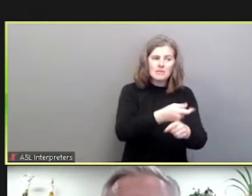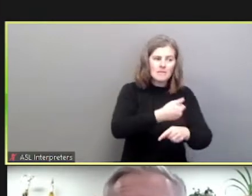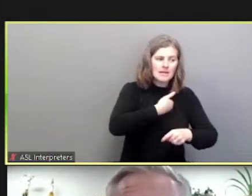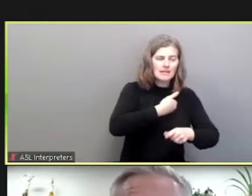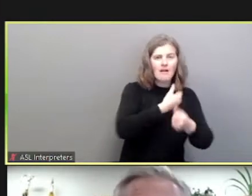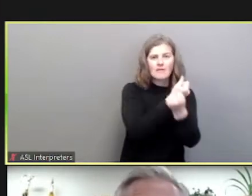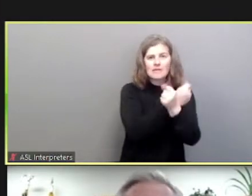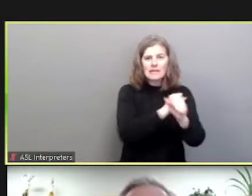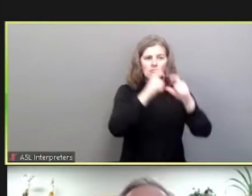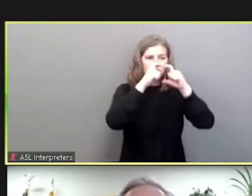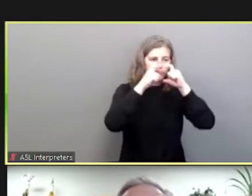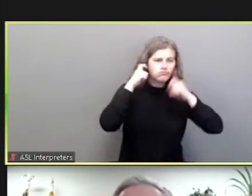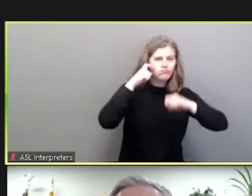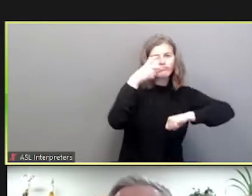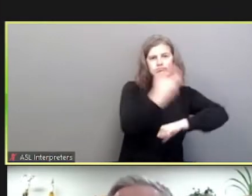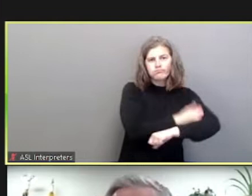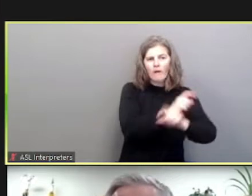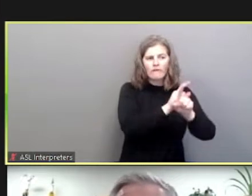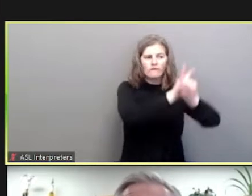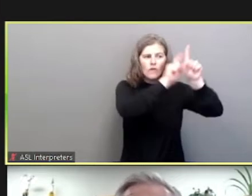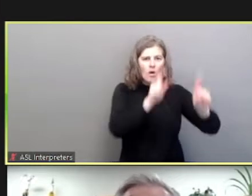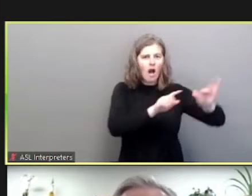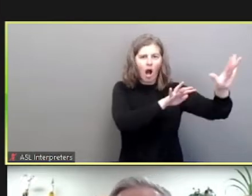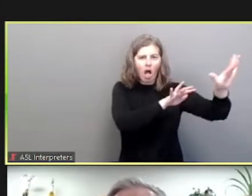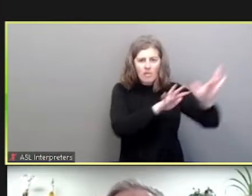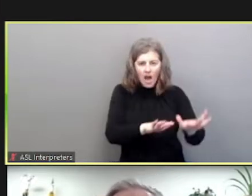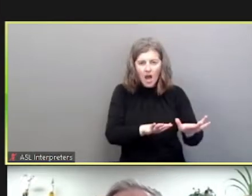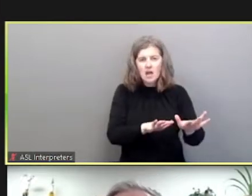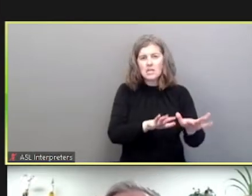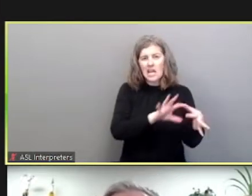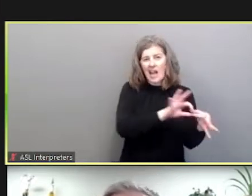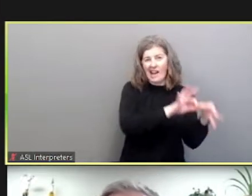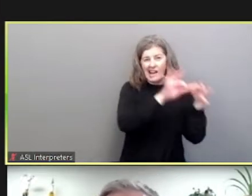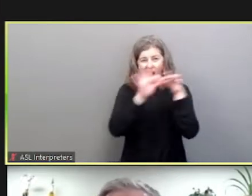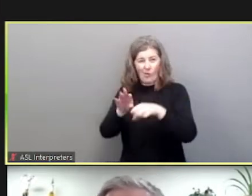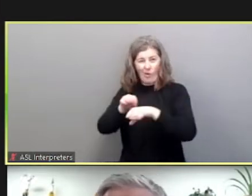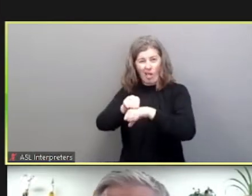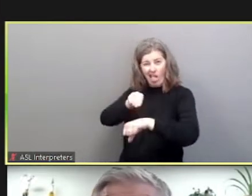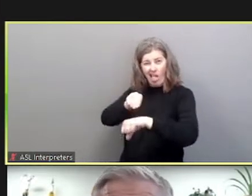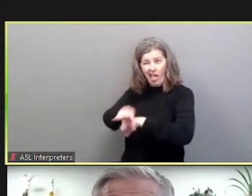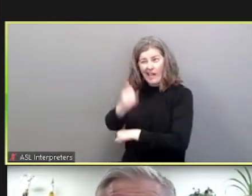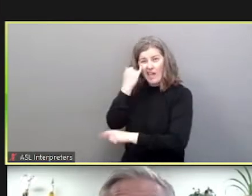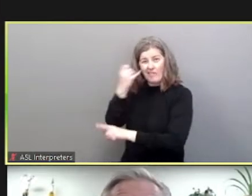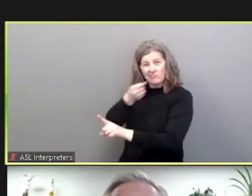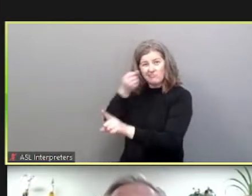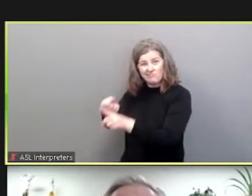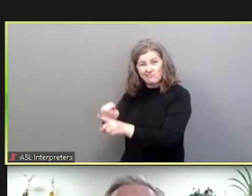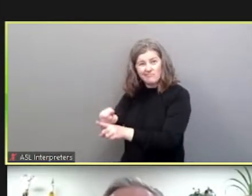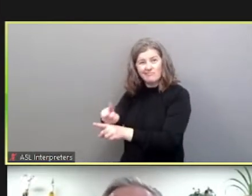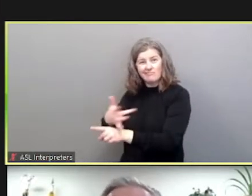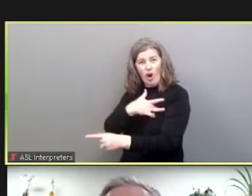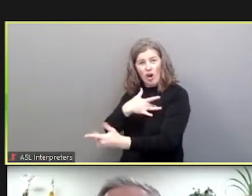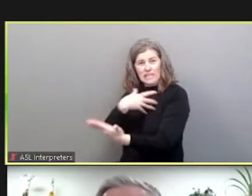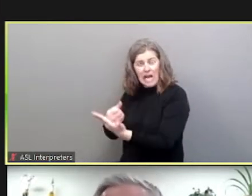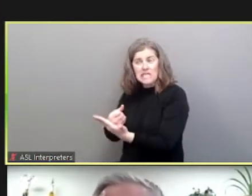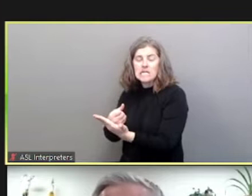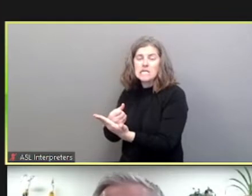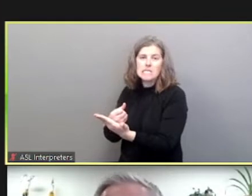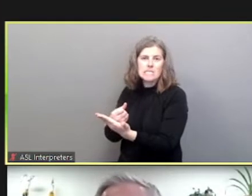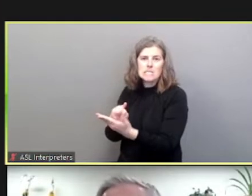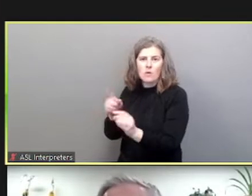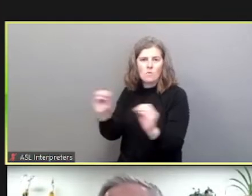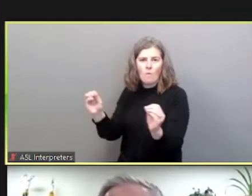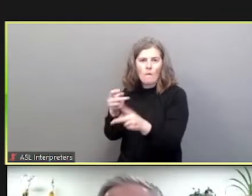getting vaccinated and getting boosters and all those things, there were those different slices of Swiss cheese, connects directly to our